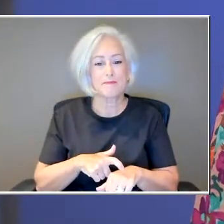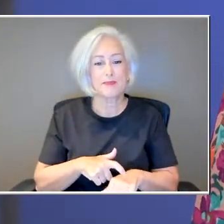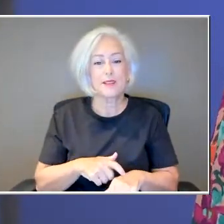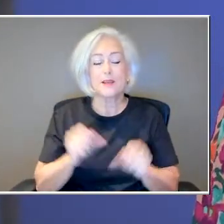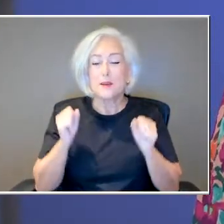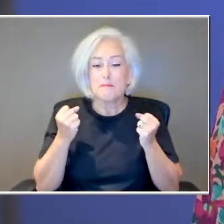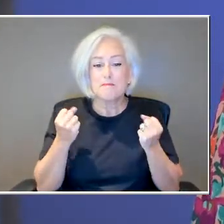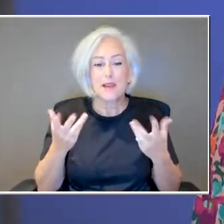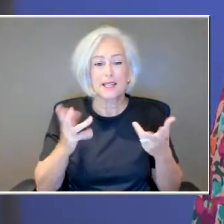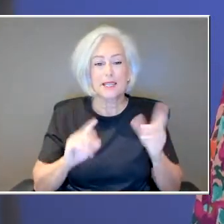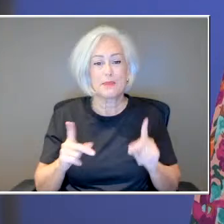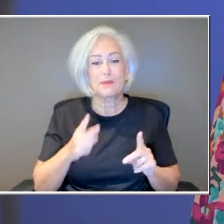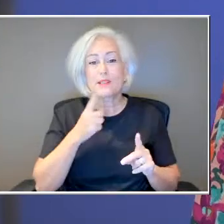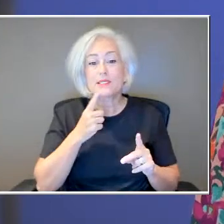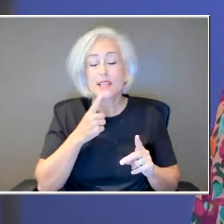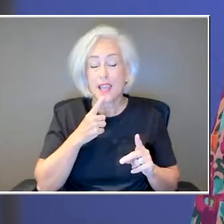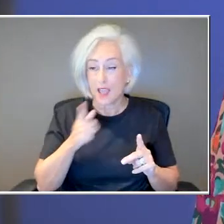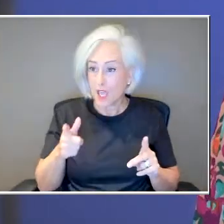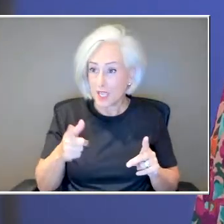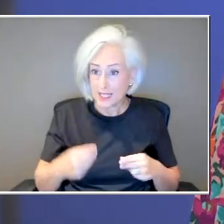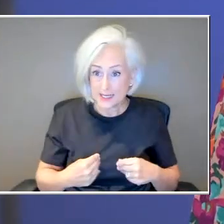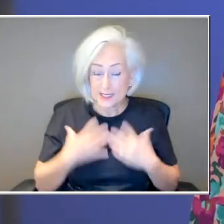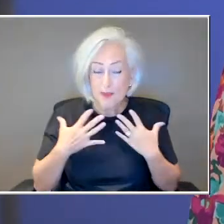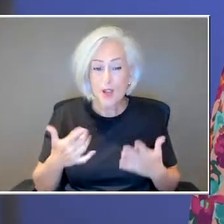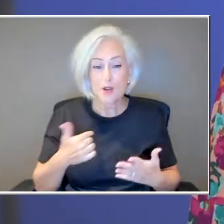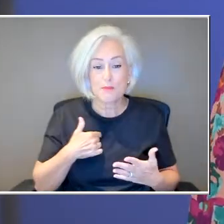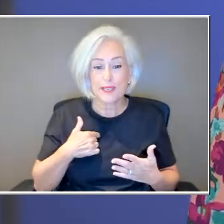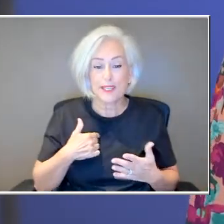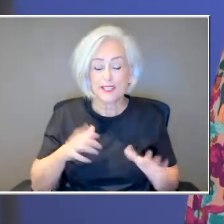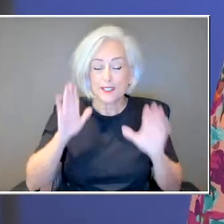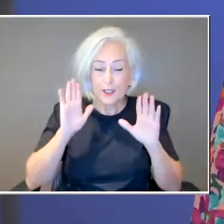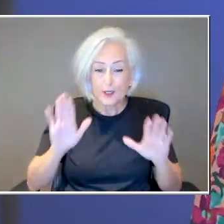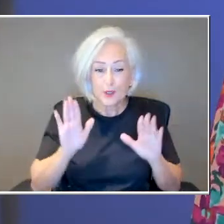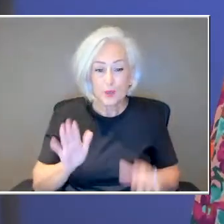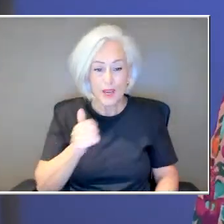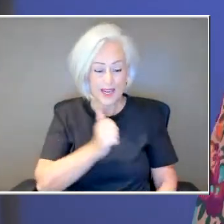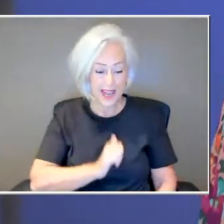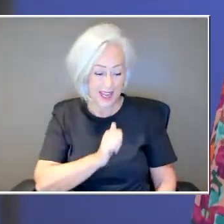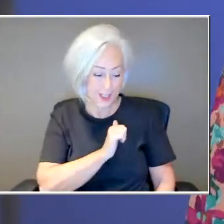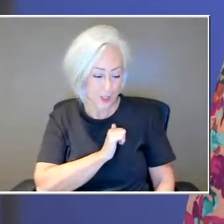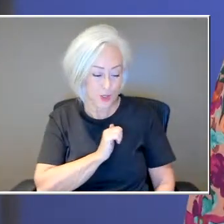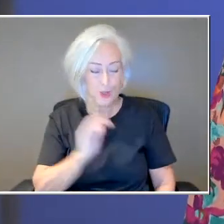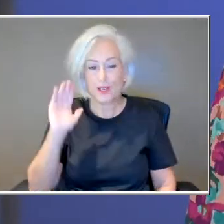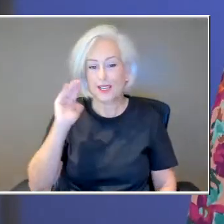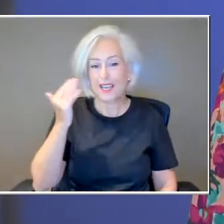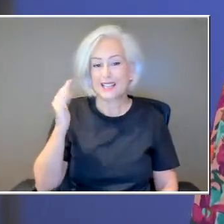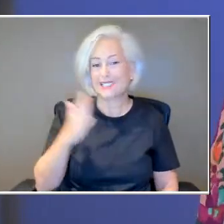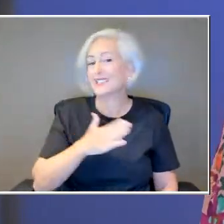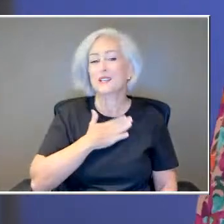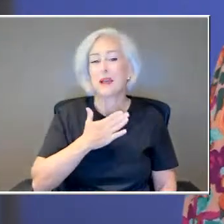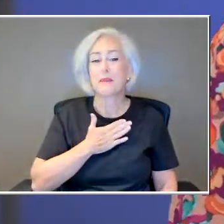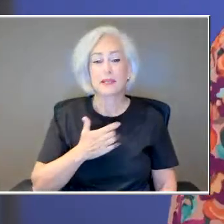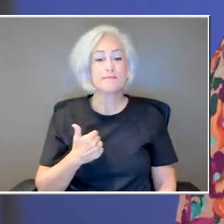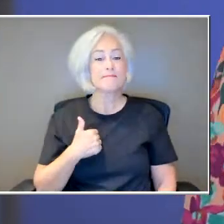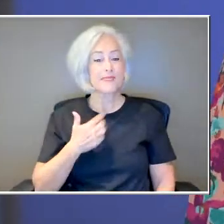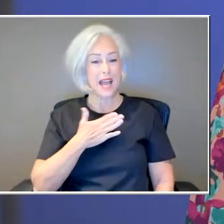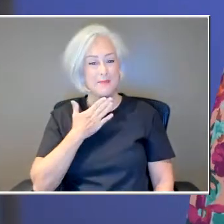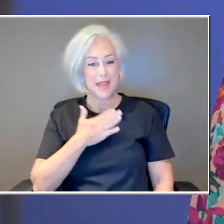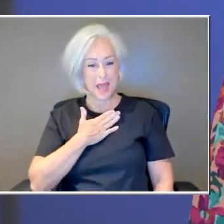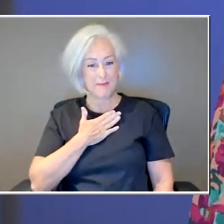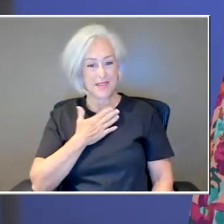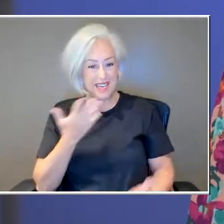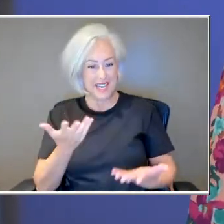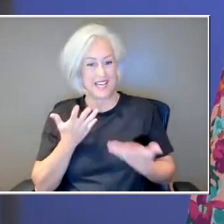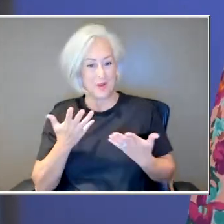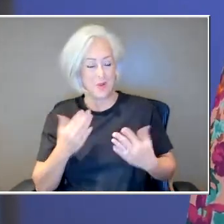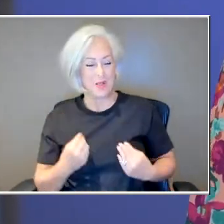by you, and you have such a great attitude, and you seem so happy. And I am happy. I'm happy, and I want to inspire other women